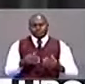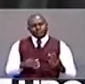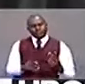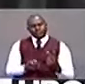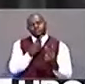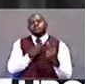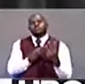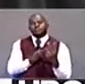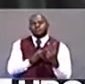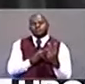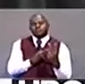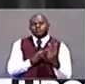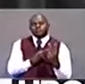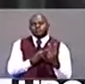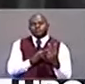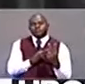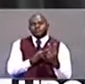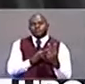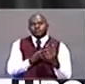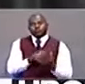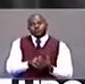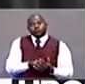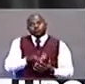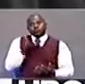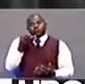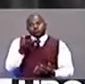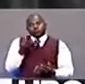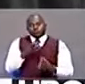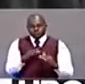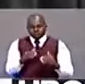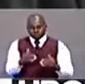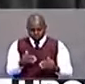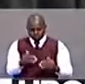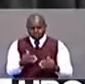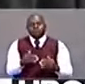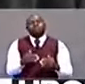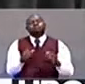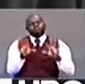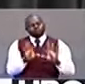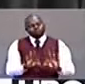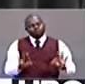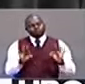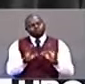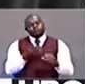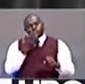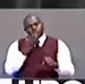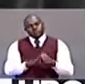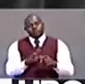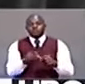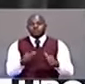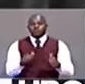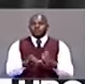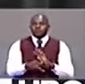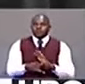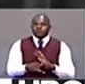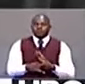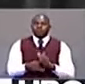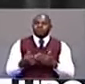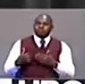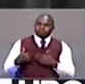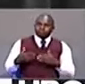second bracket of virtues, that is all about the cardinal virtues. He fulfilled them on the issues of